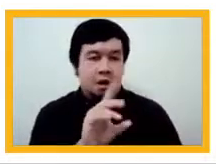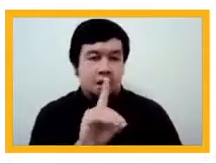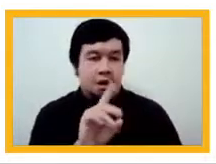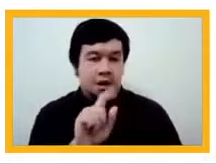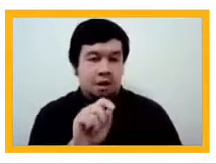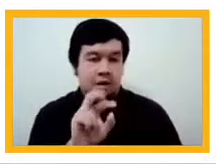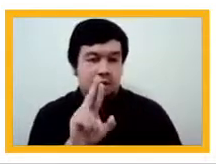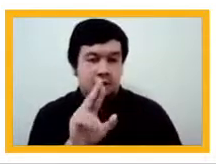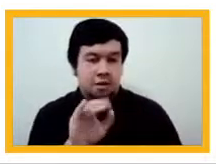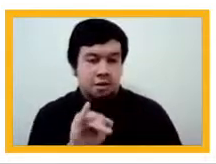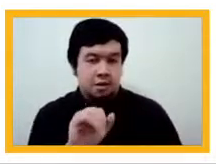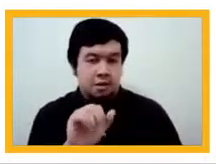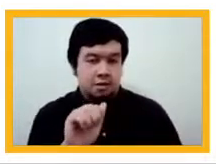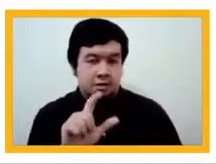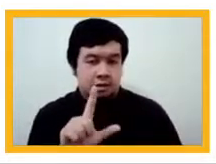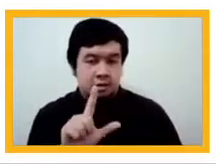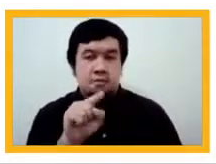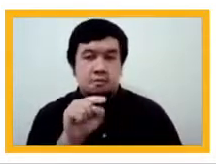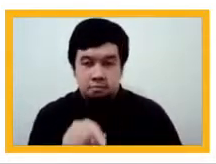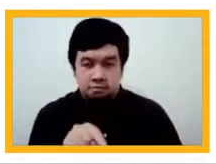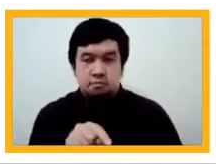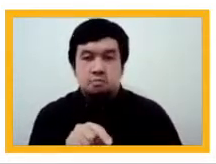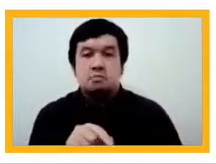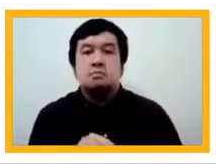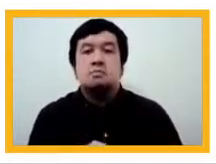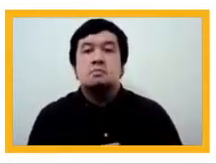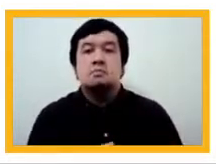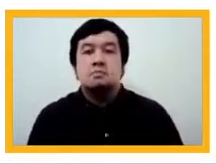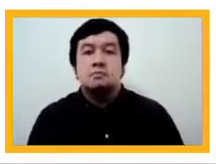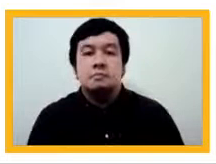policy was most severe there.